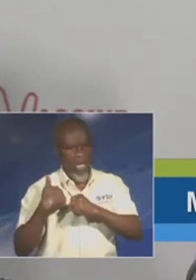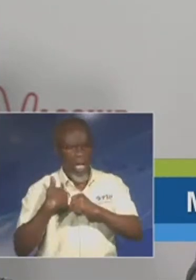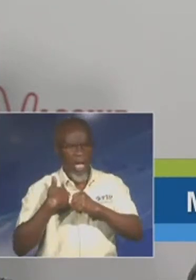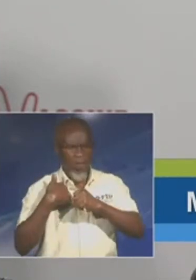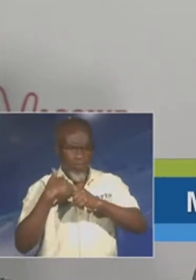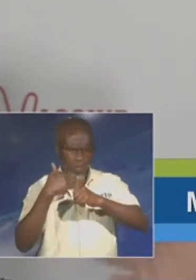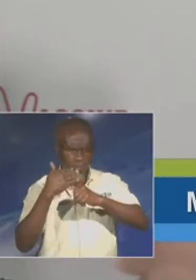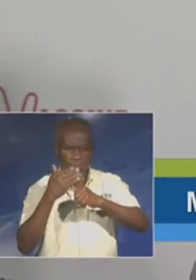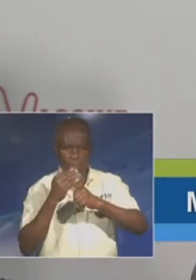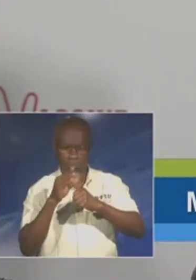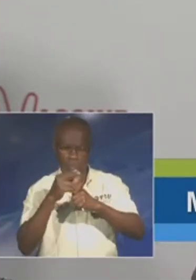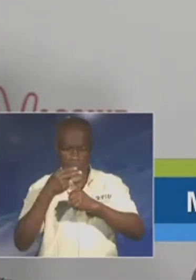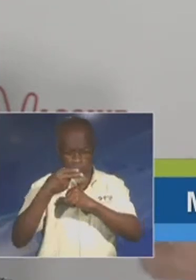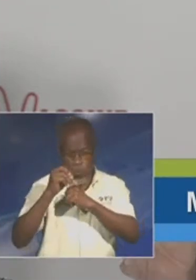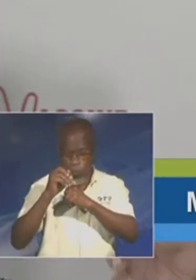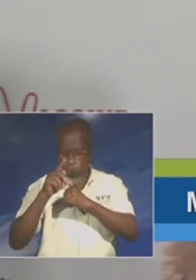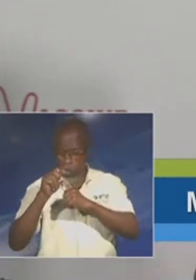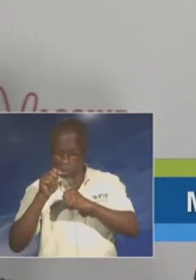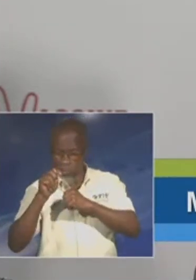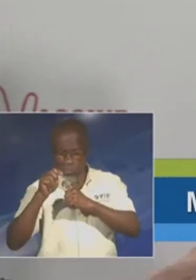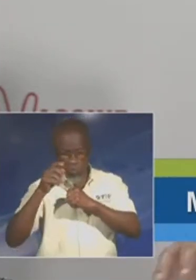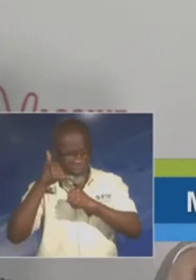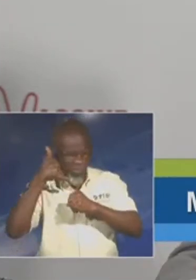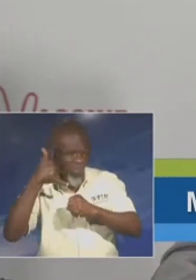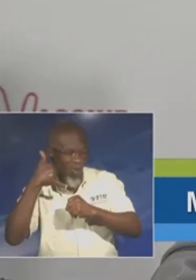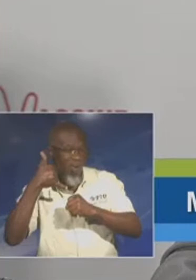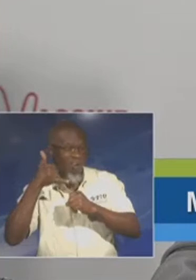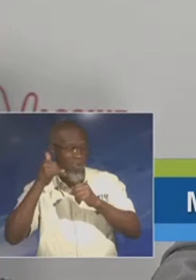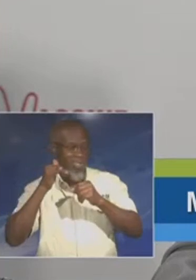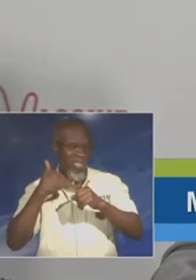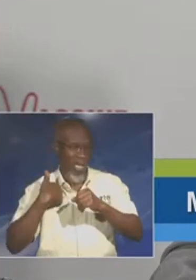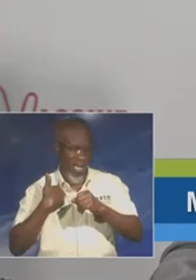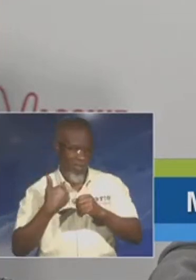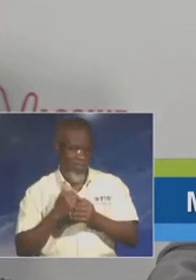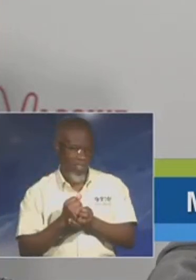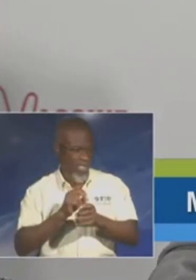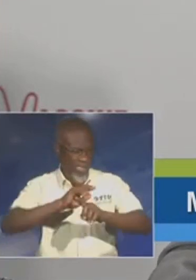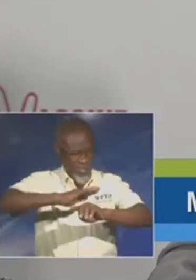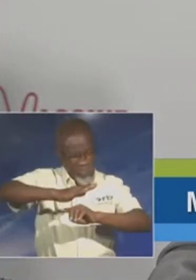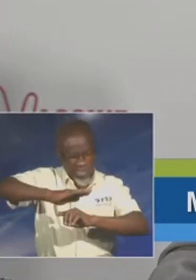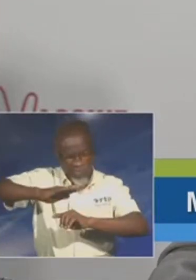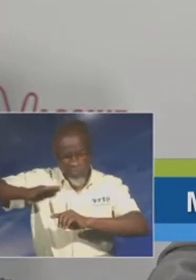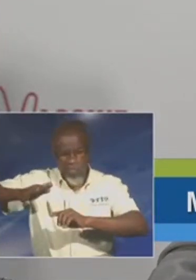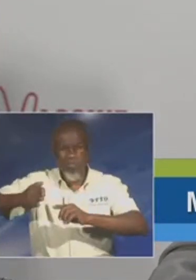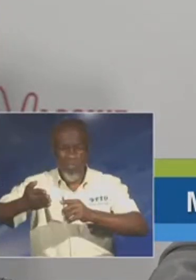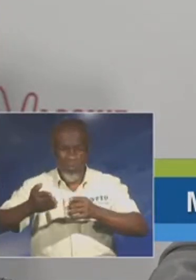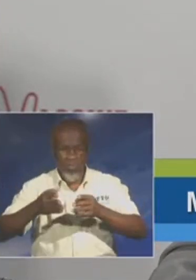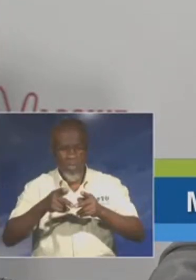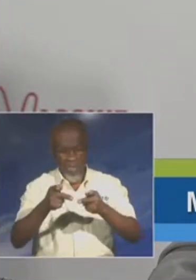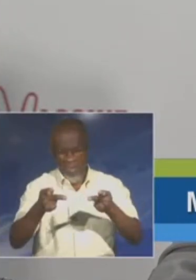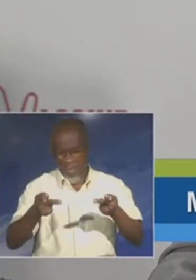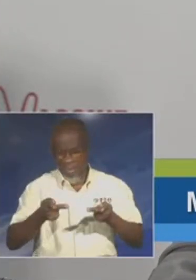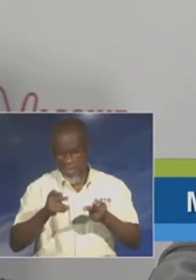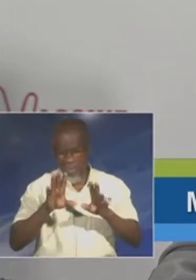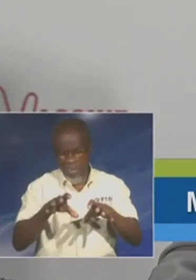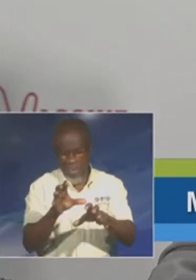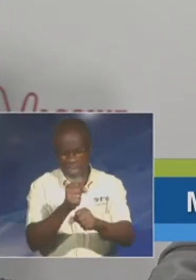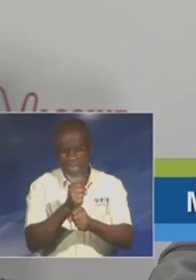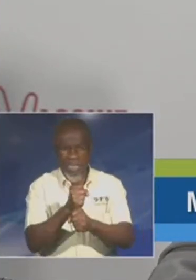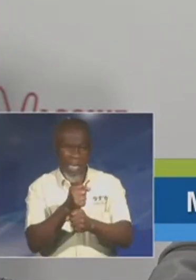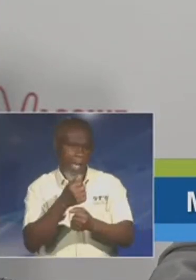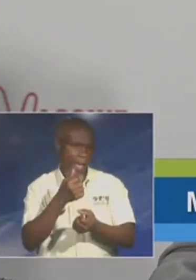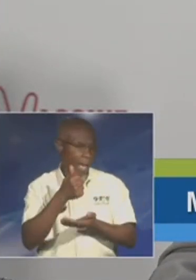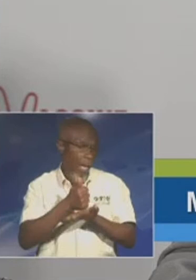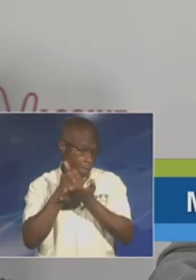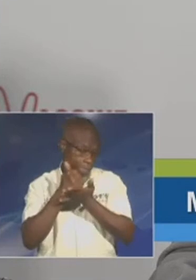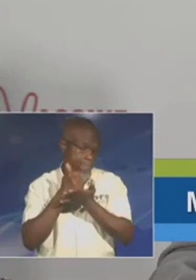there's a plethora, a menu of avenues for people to get help 24 hours a day, 7